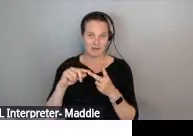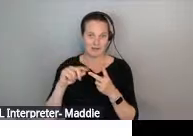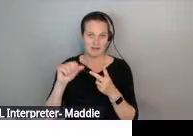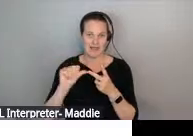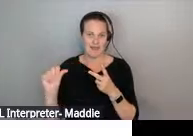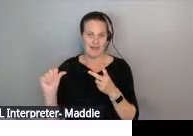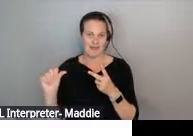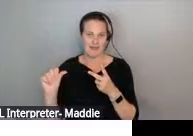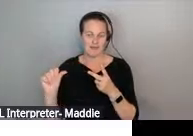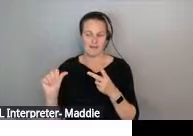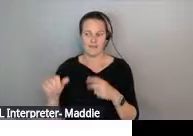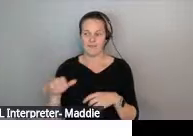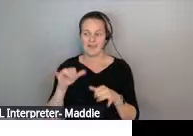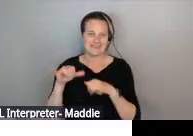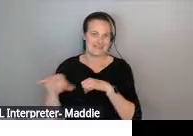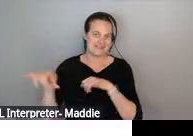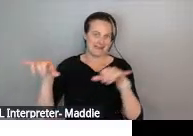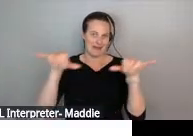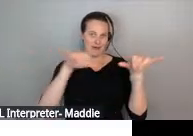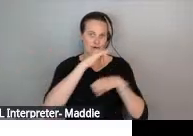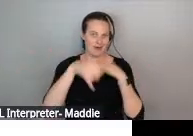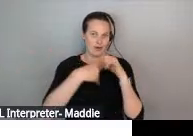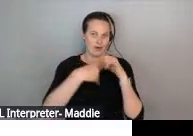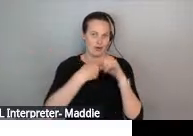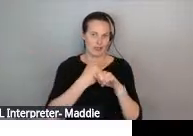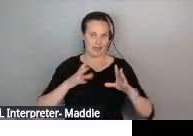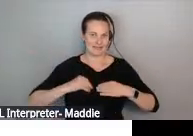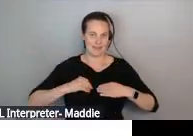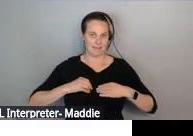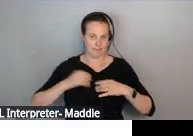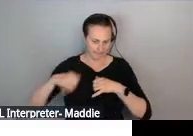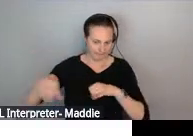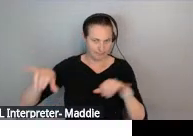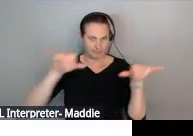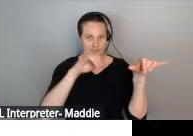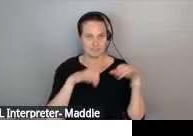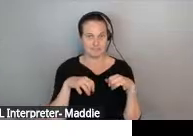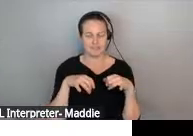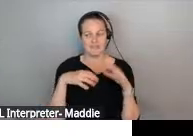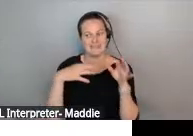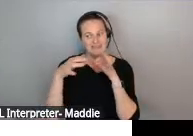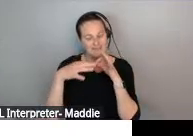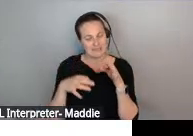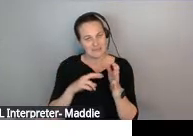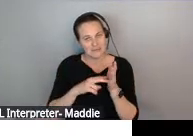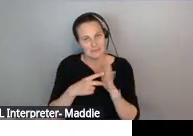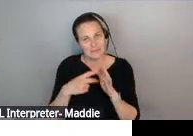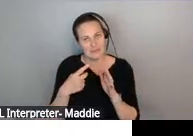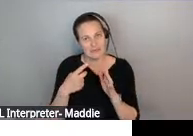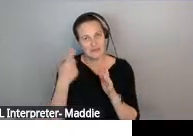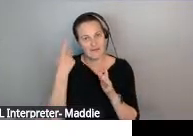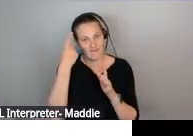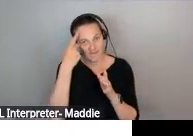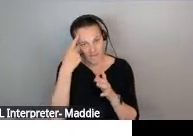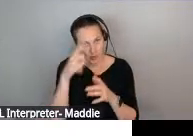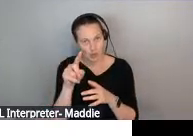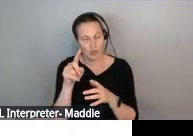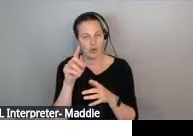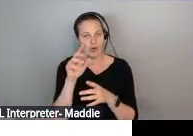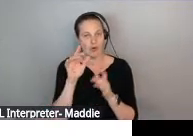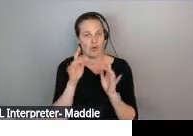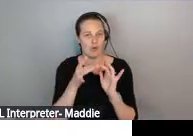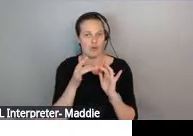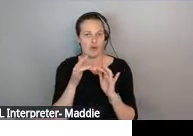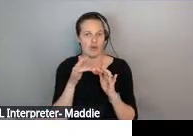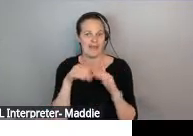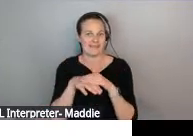it's internationally accepted, that defines what it means to have an accessible website.